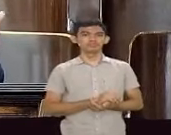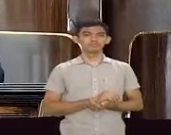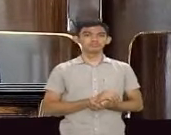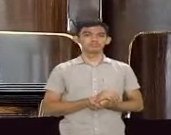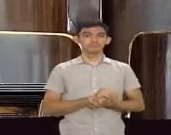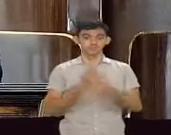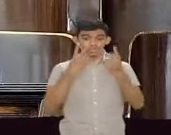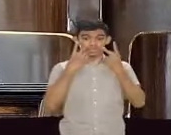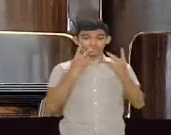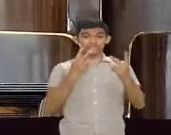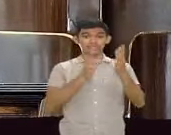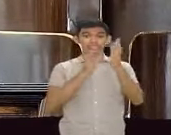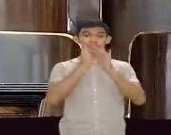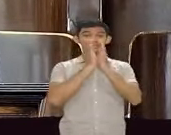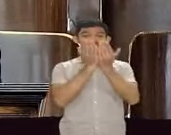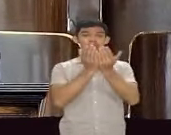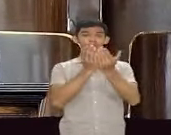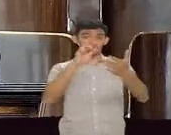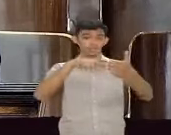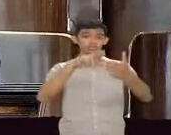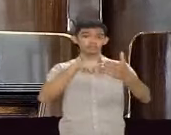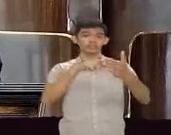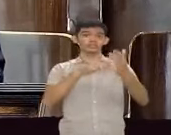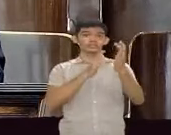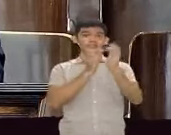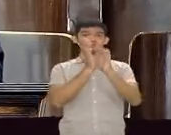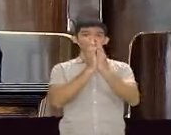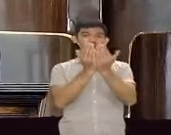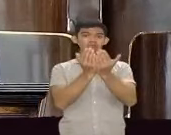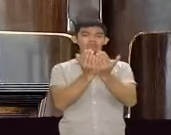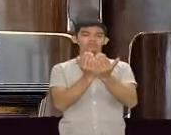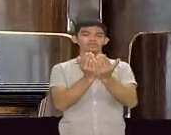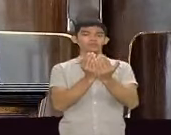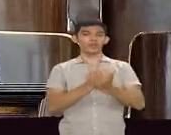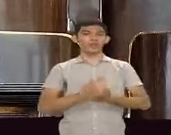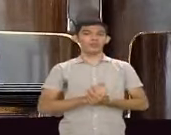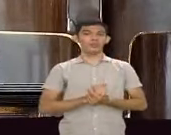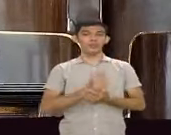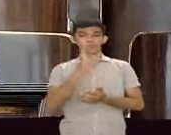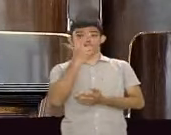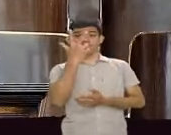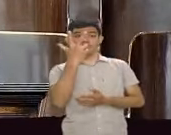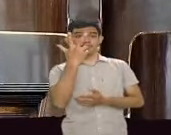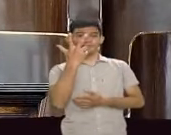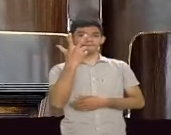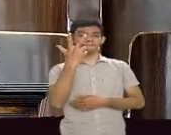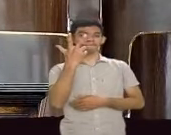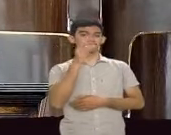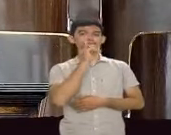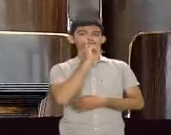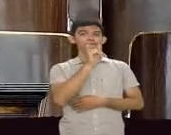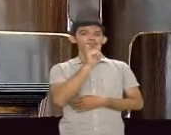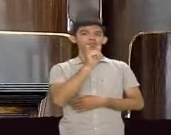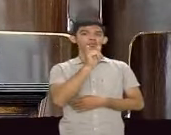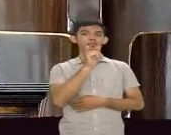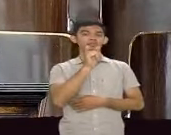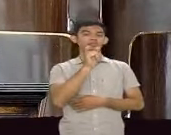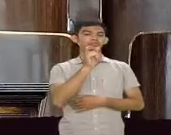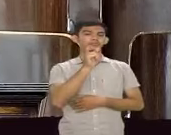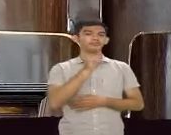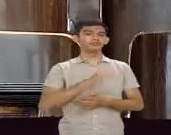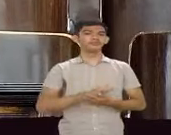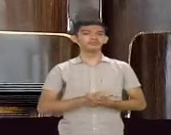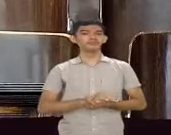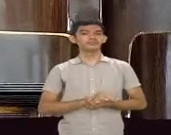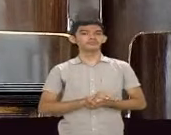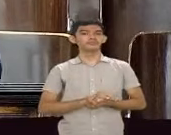That's in the Bible. I'm just reading Mark chapter 3. And then the third dogma is the